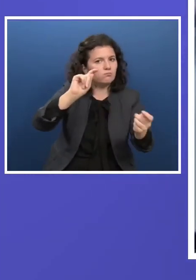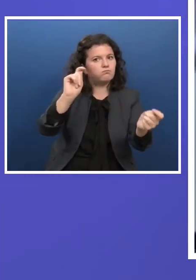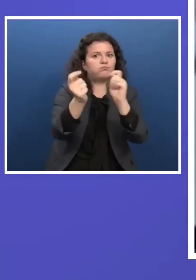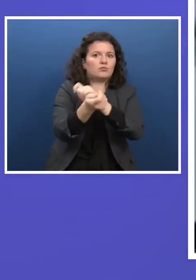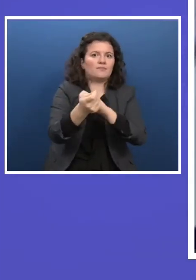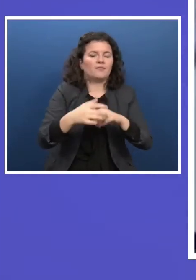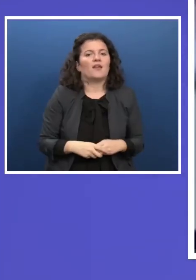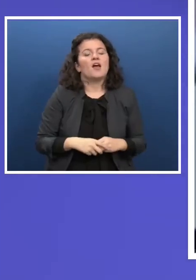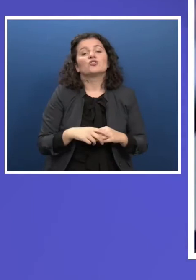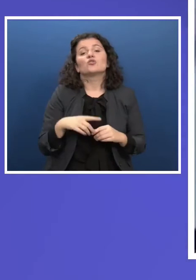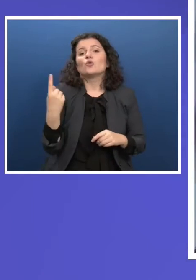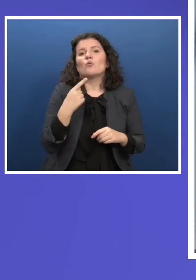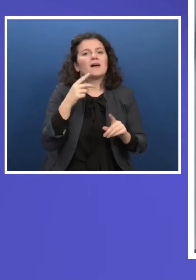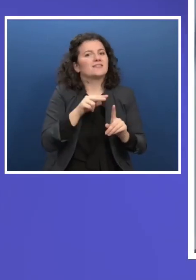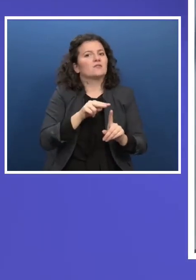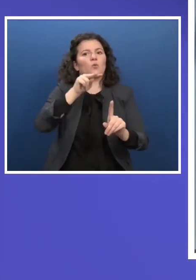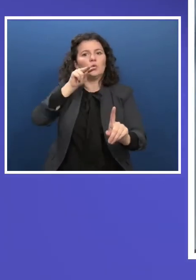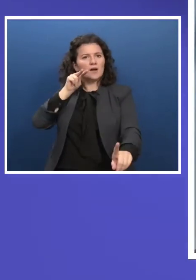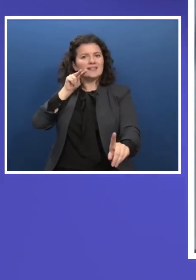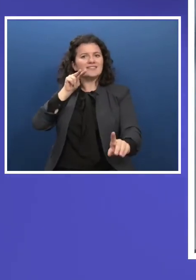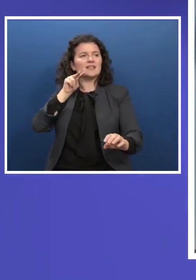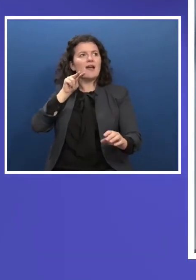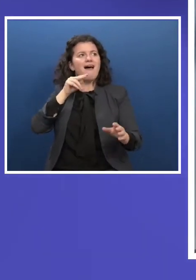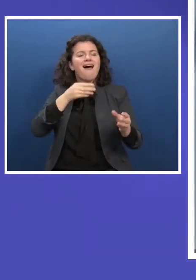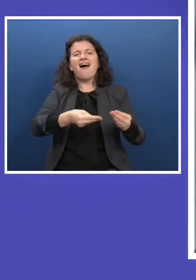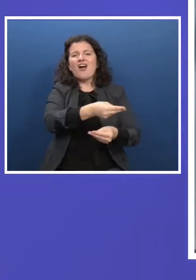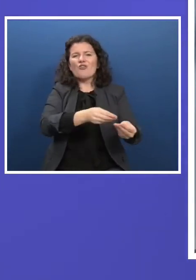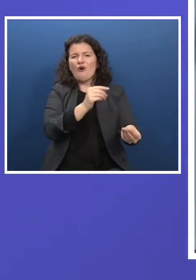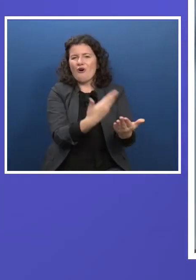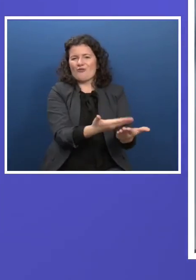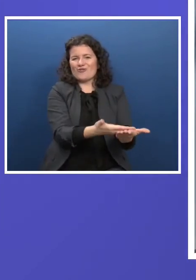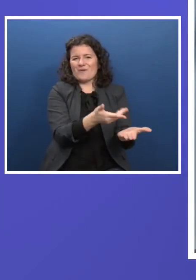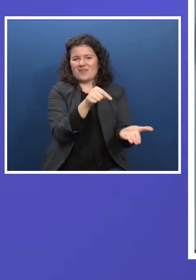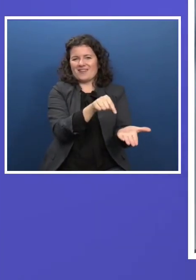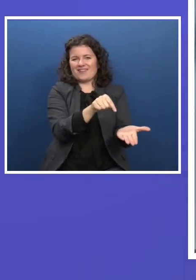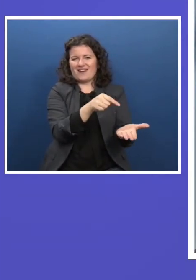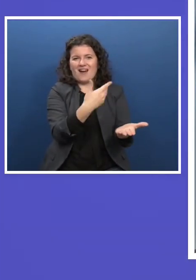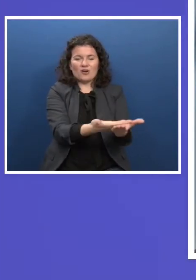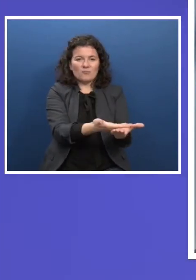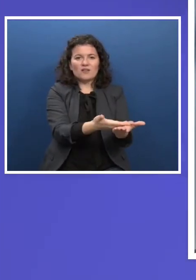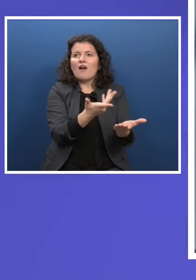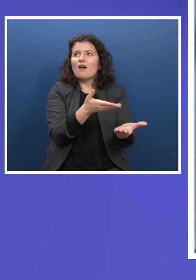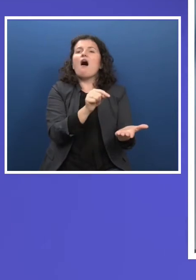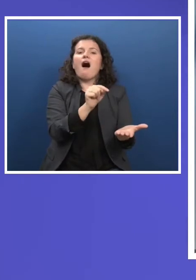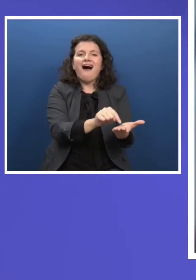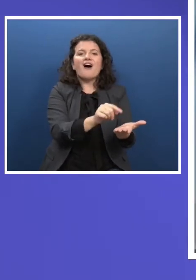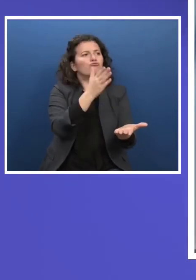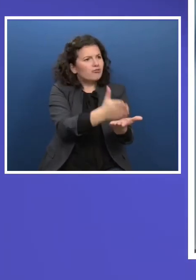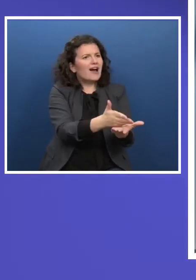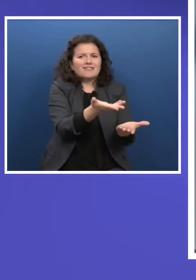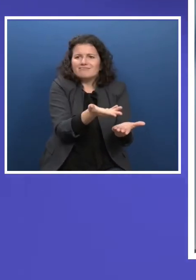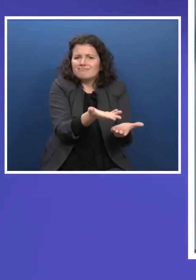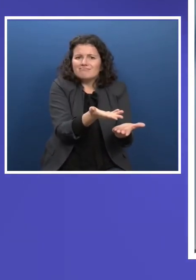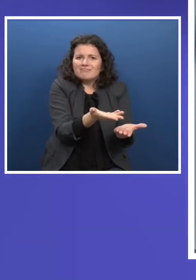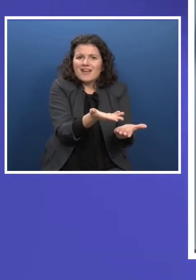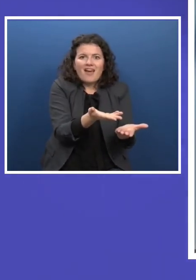at also the economic rationale for achieving more equalities, tackling this by addressing the